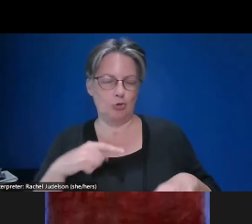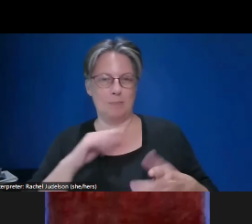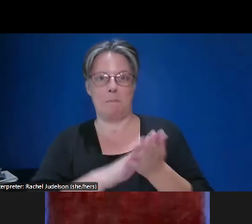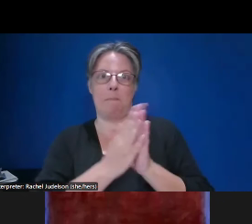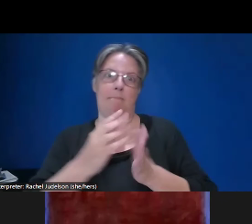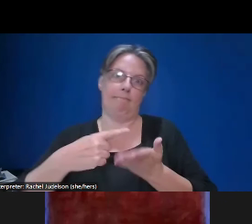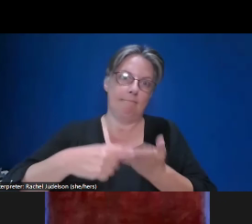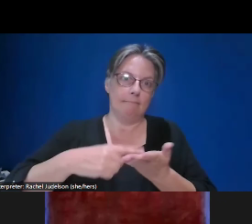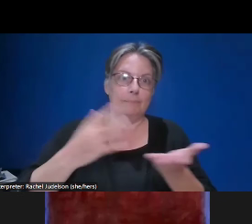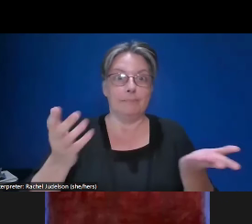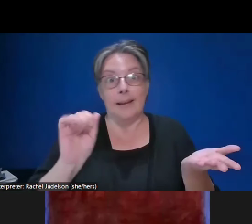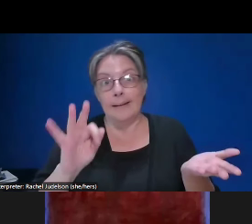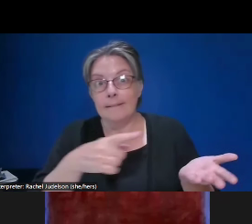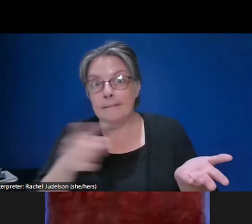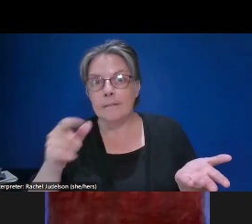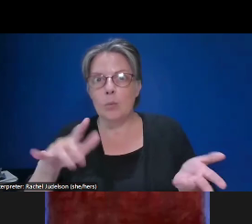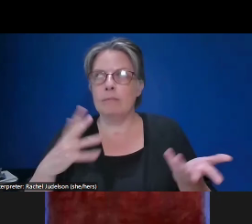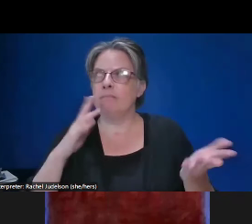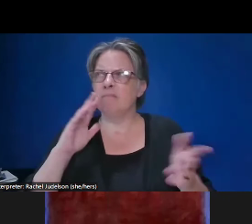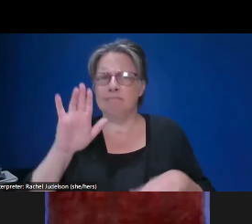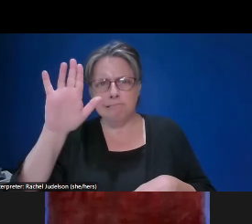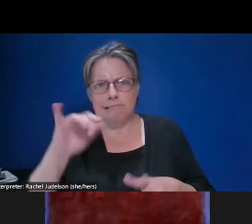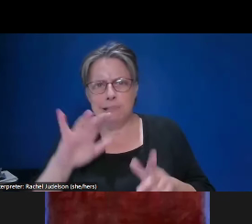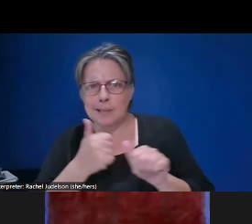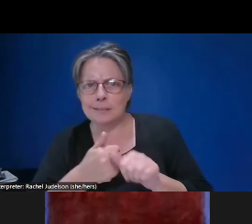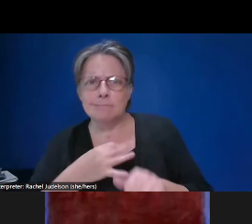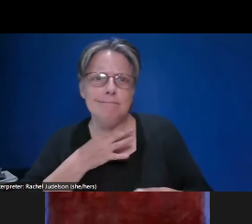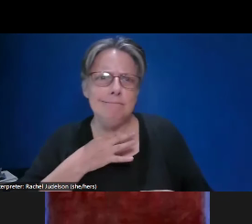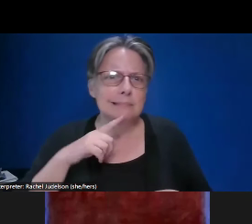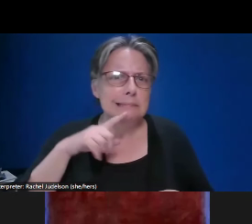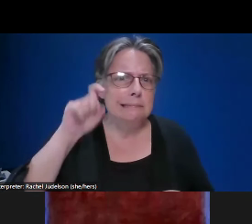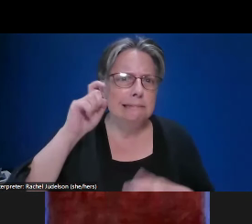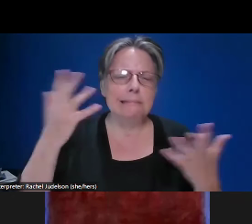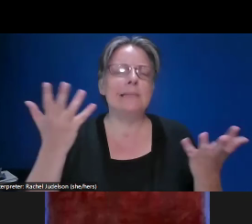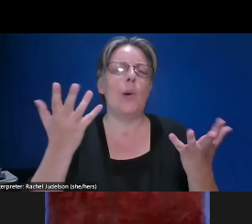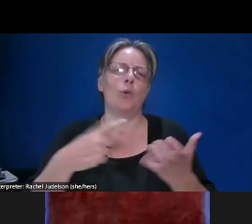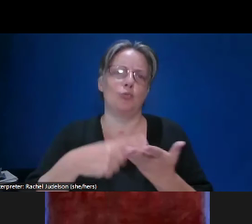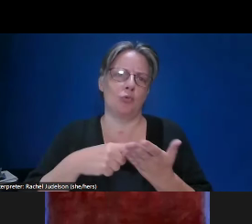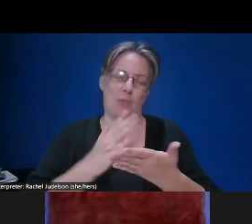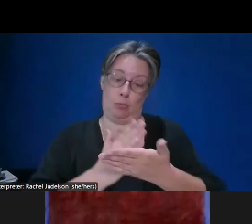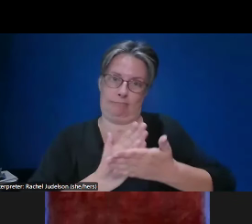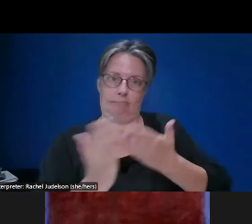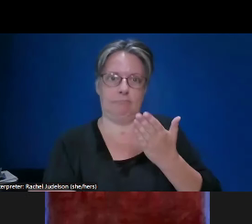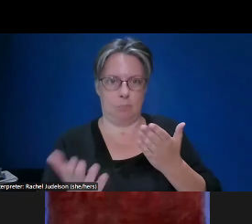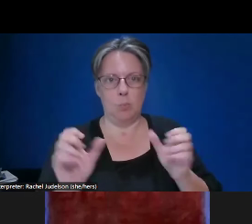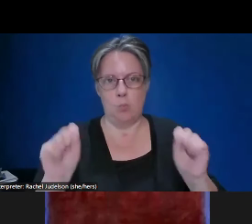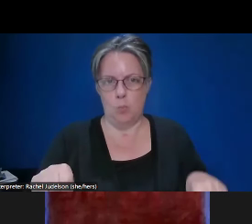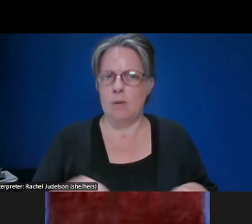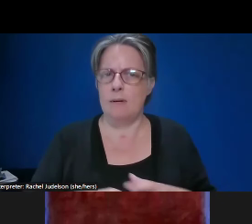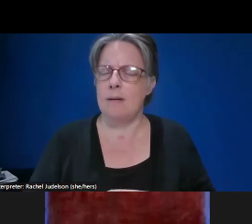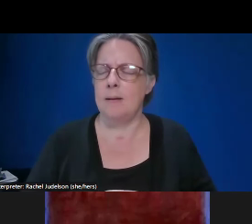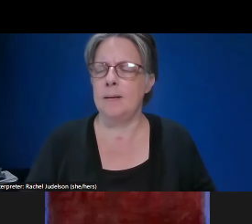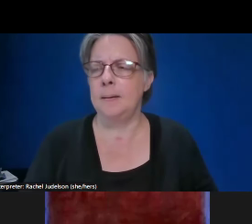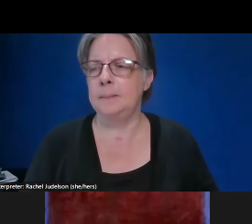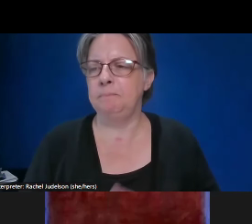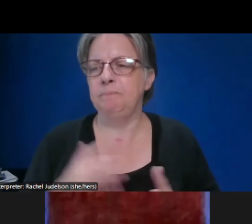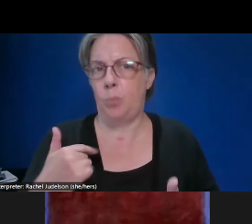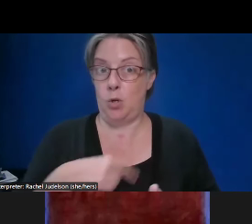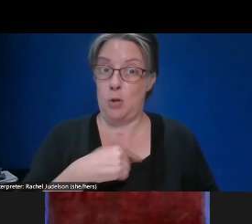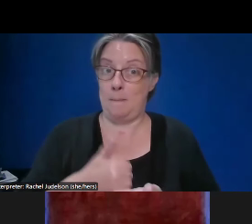If you have, updates or curiosities that you'd like to kind of get clarified, we certainly are there to help with